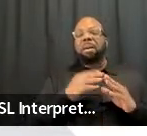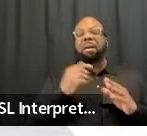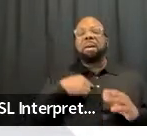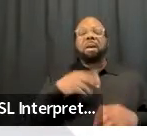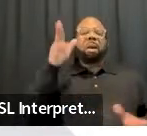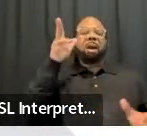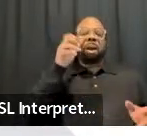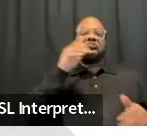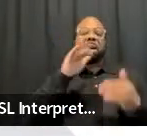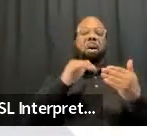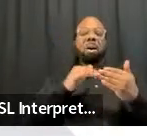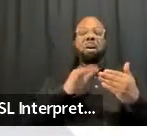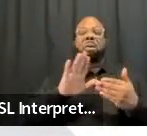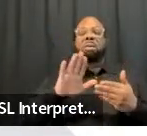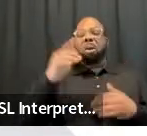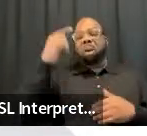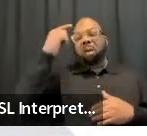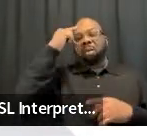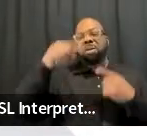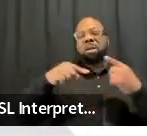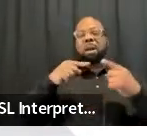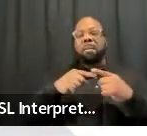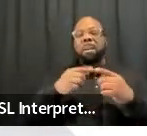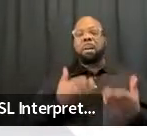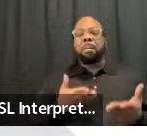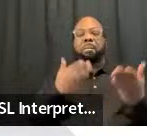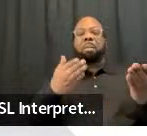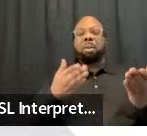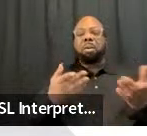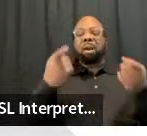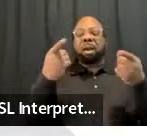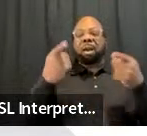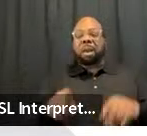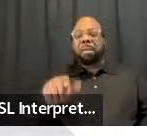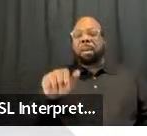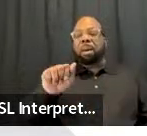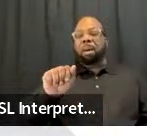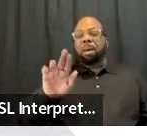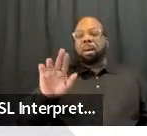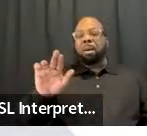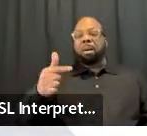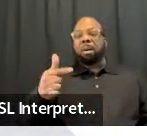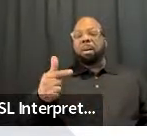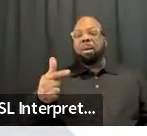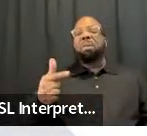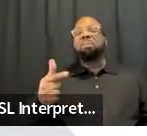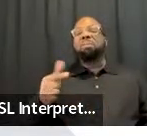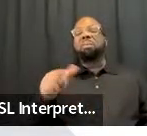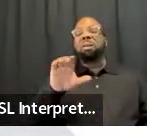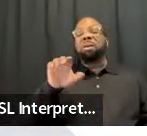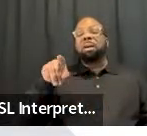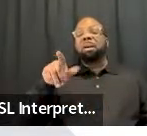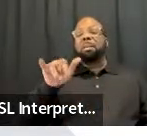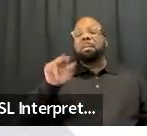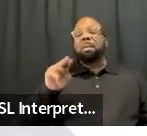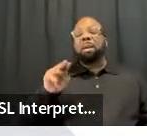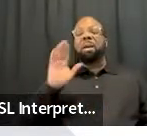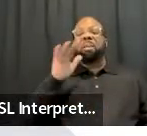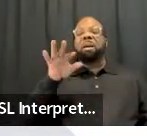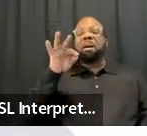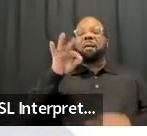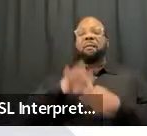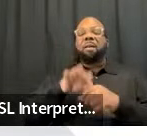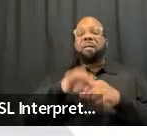about the proposal. And then in August, we look forward to the City Planning Commission voting on adopting